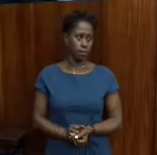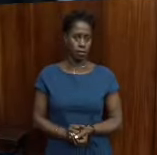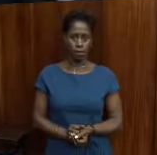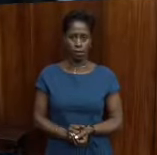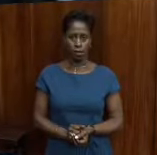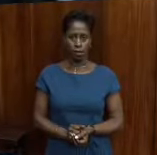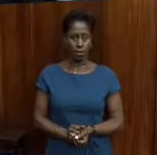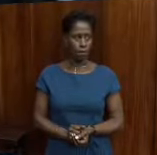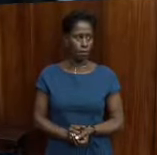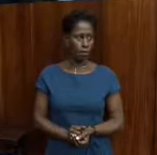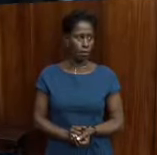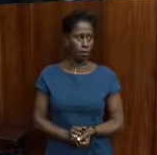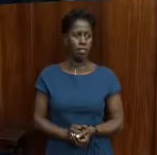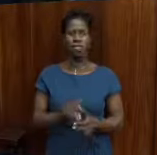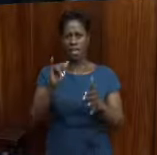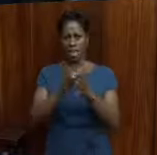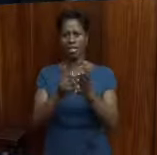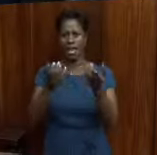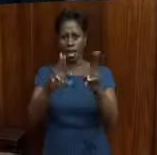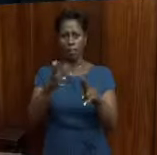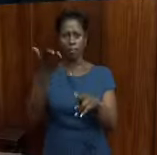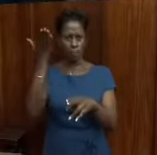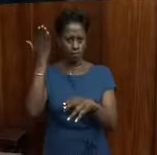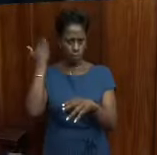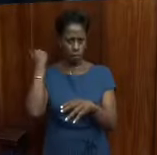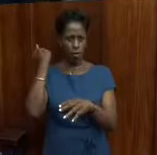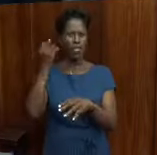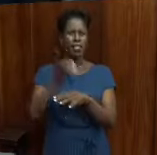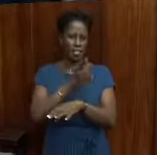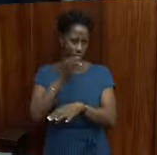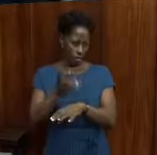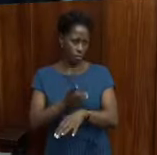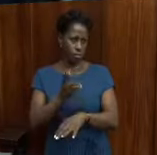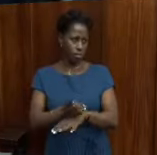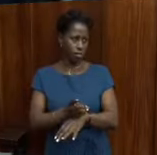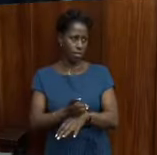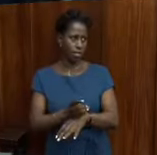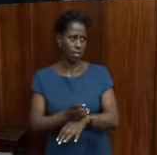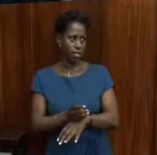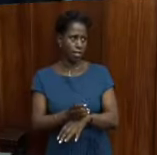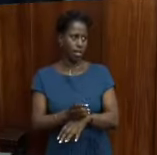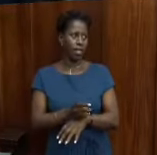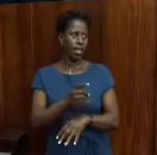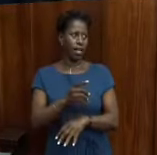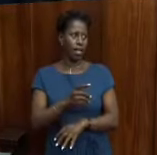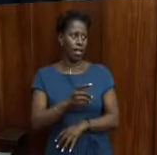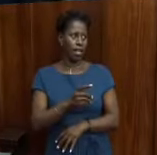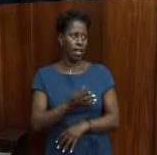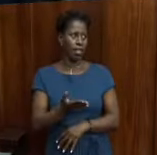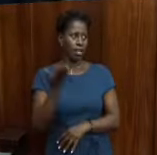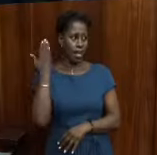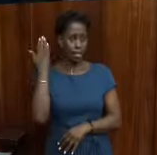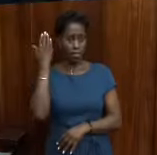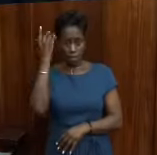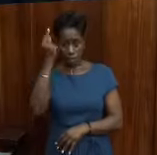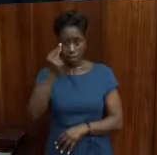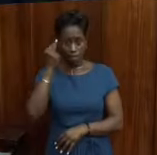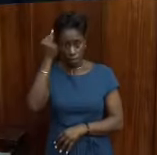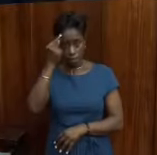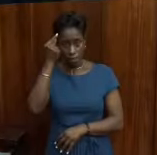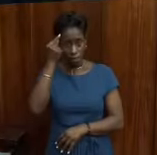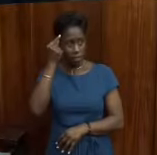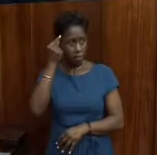Bell Fashion workers in Denry who suffered a similar fate, and the then government relinquished